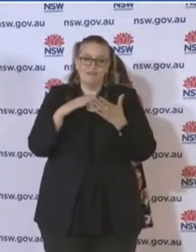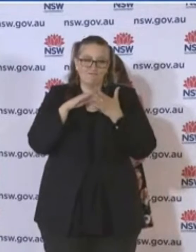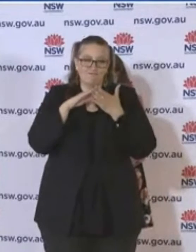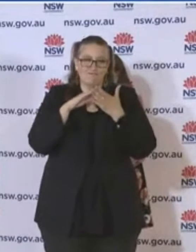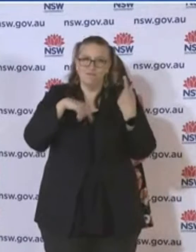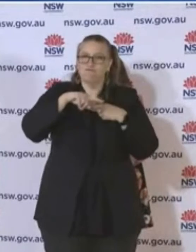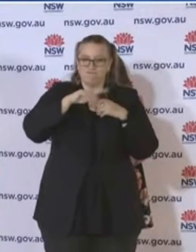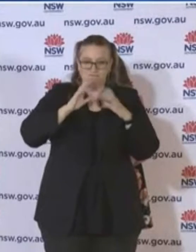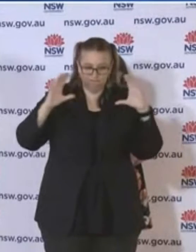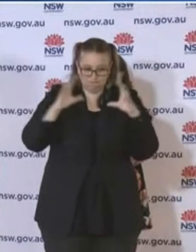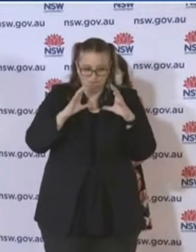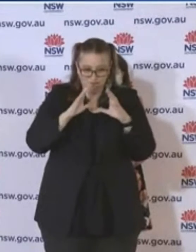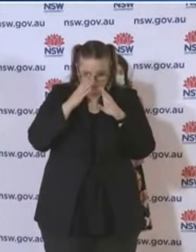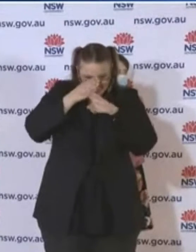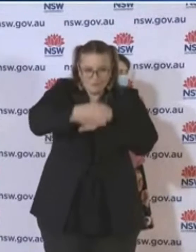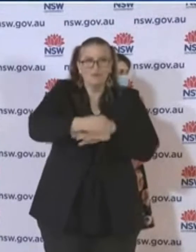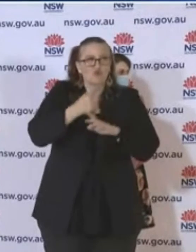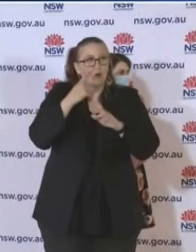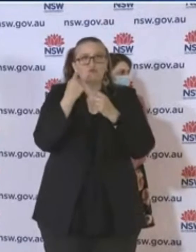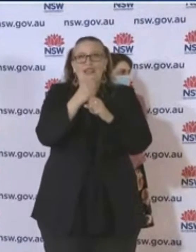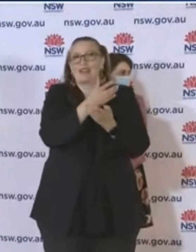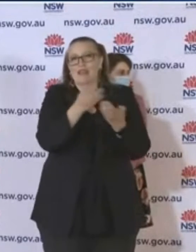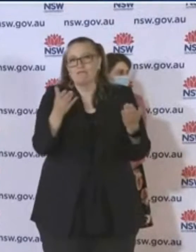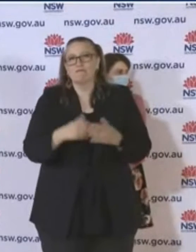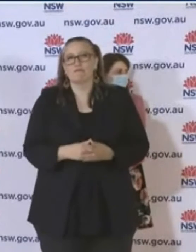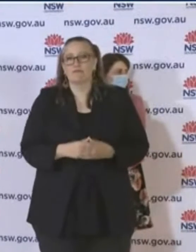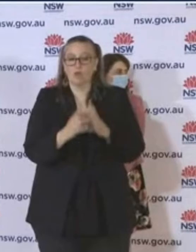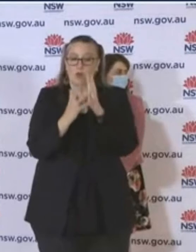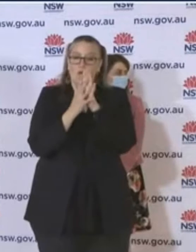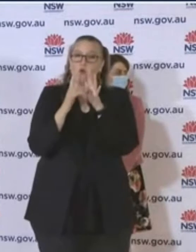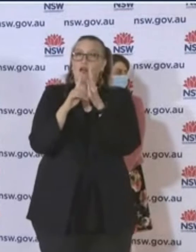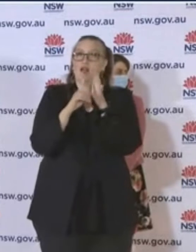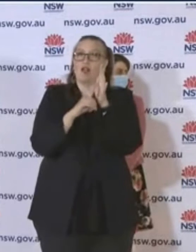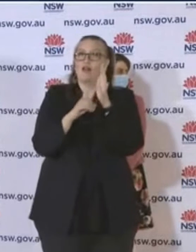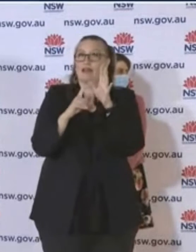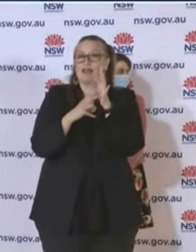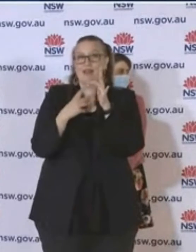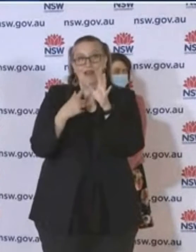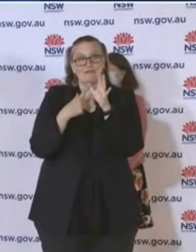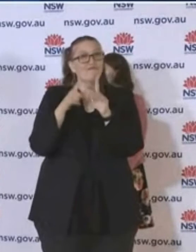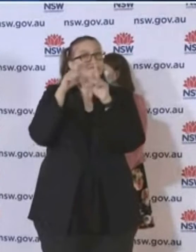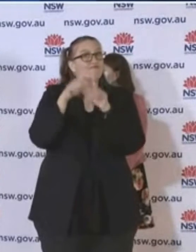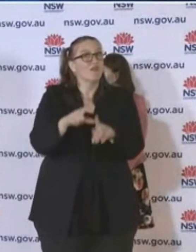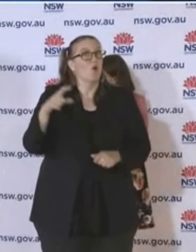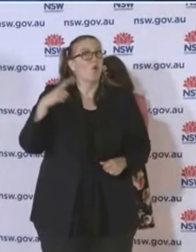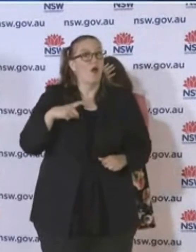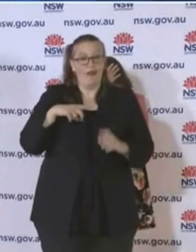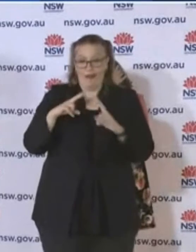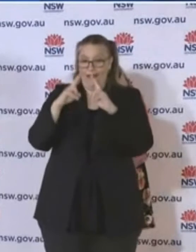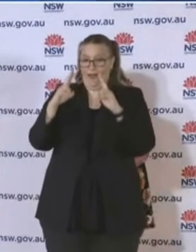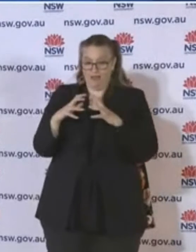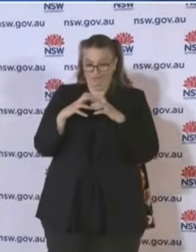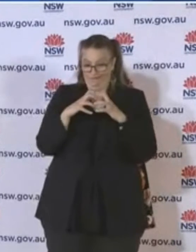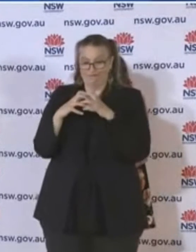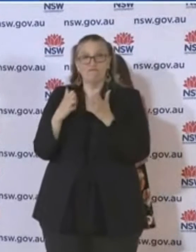vulnerable communities. There are challenges of distance and in some communities of crowded housing. So there are